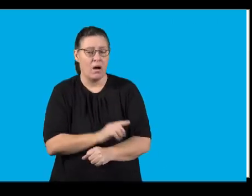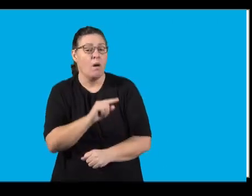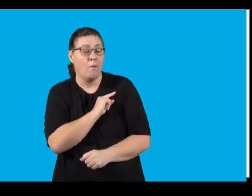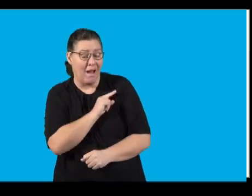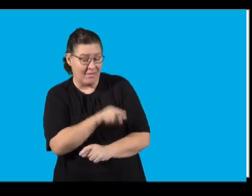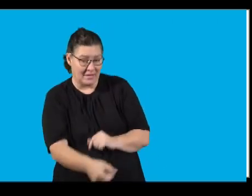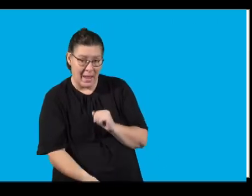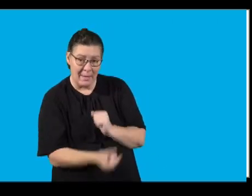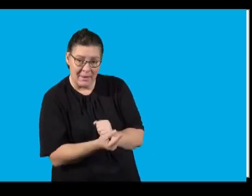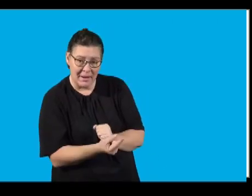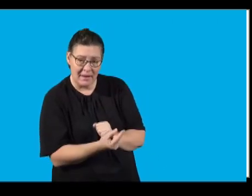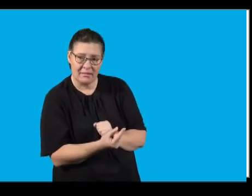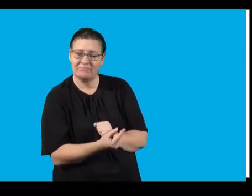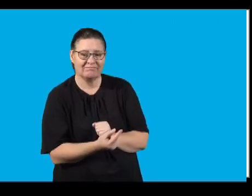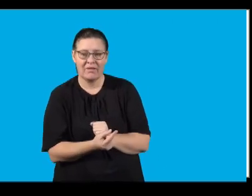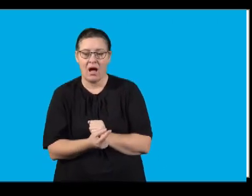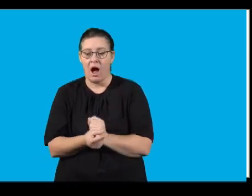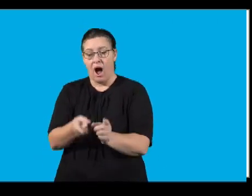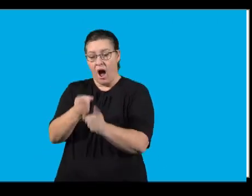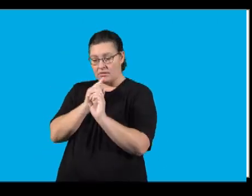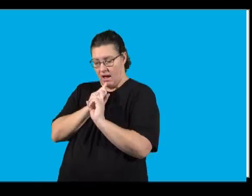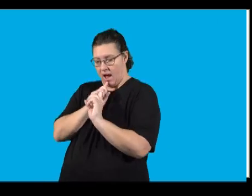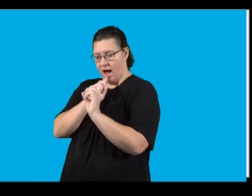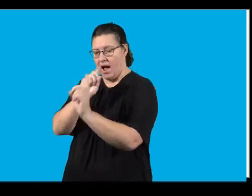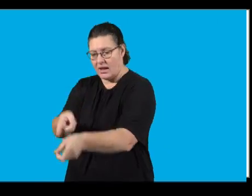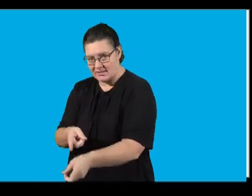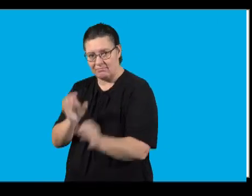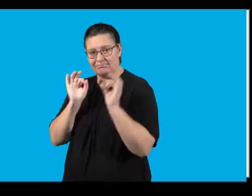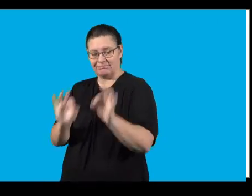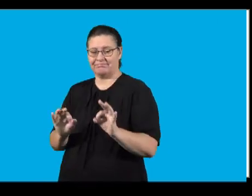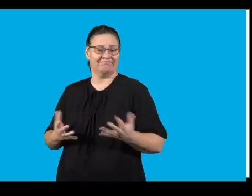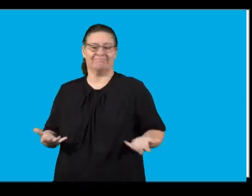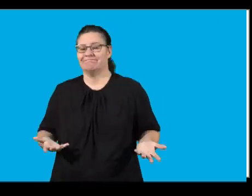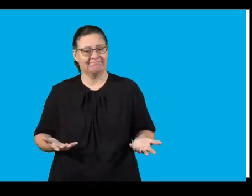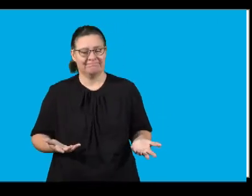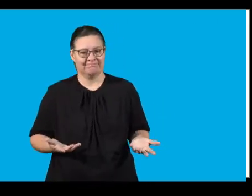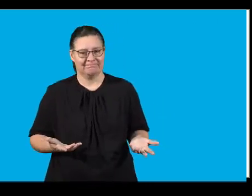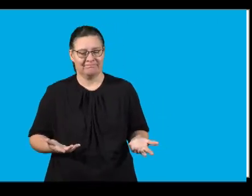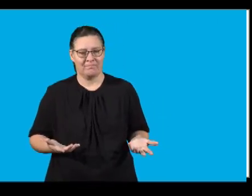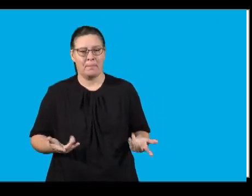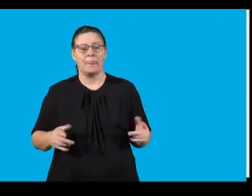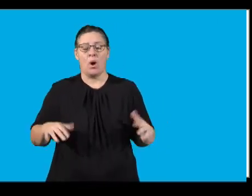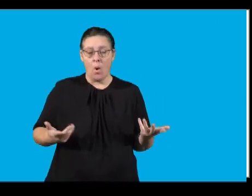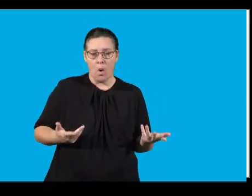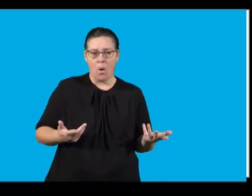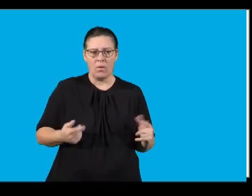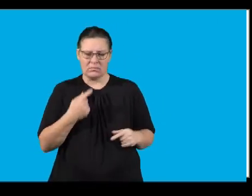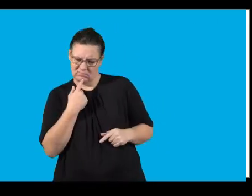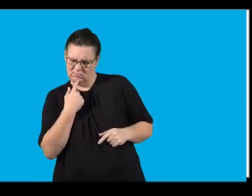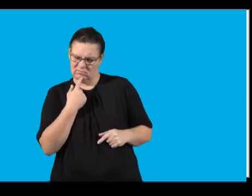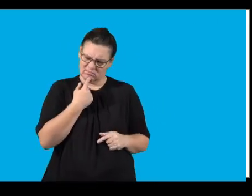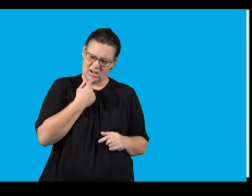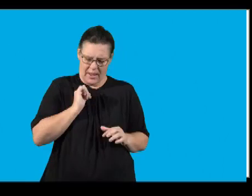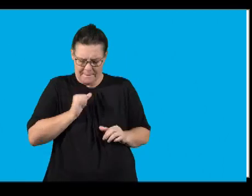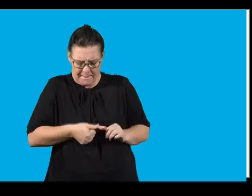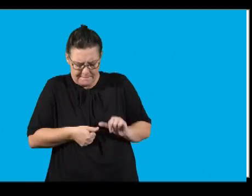right. And because of this, they are not responding to scope of the question accurately, or they cannot